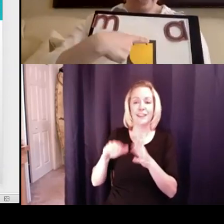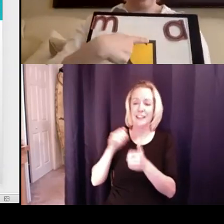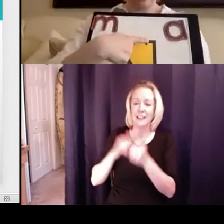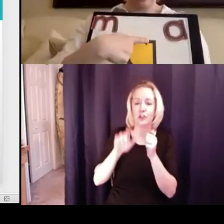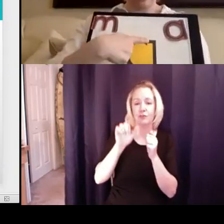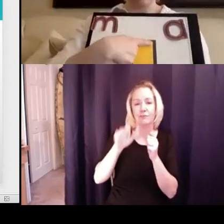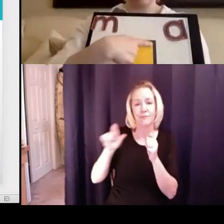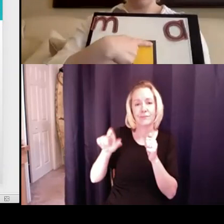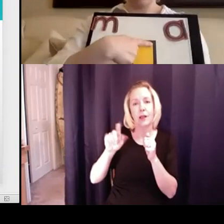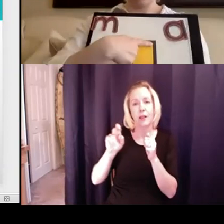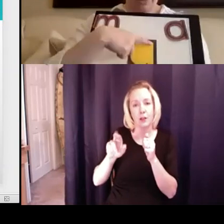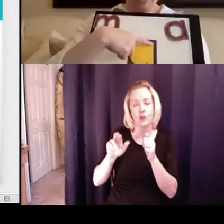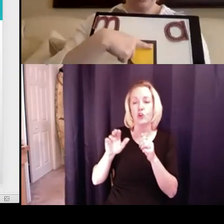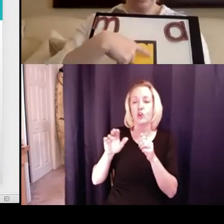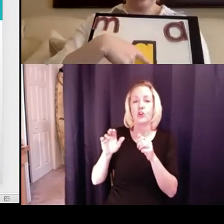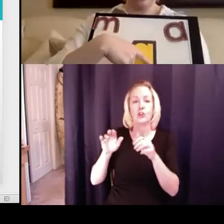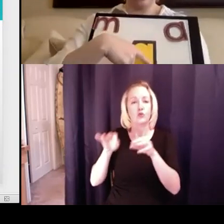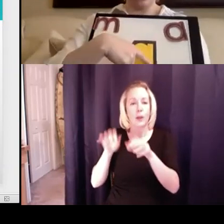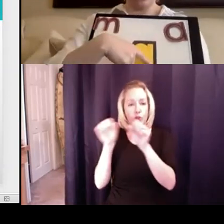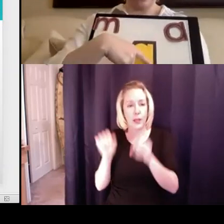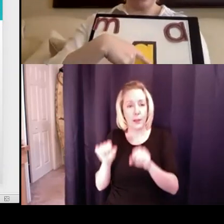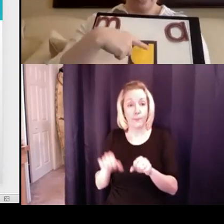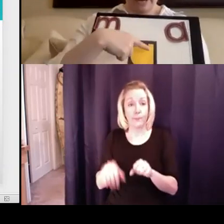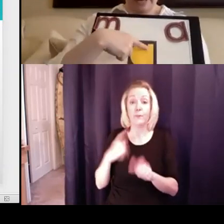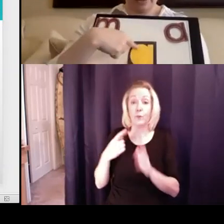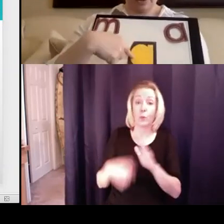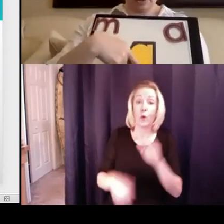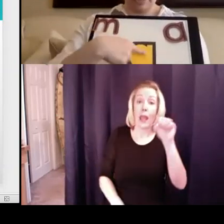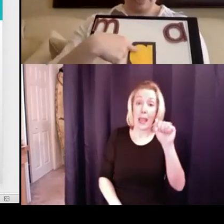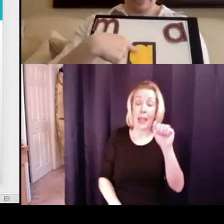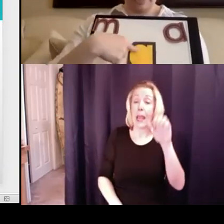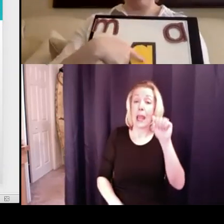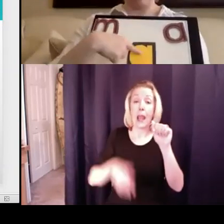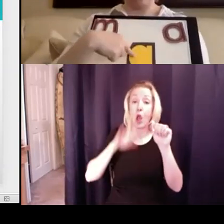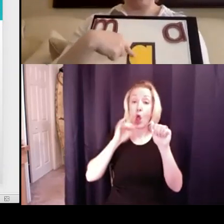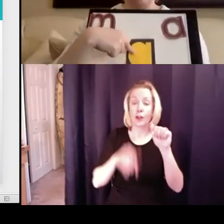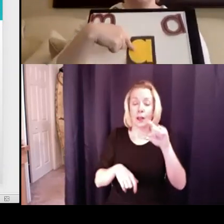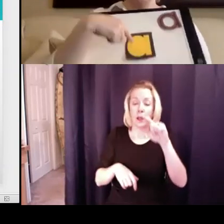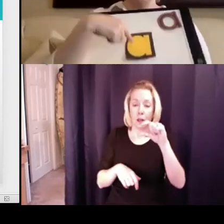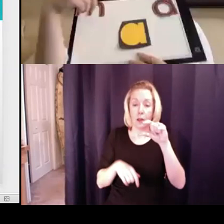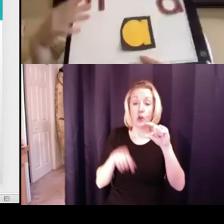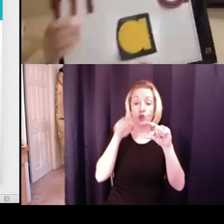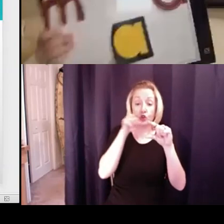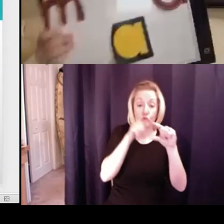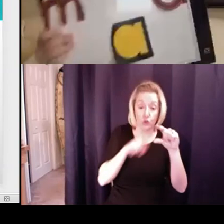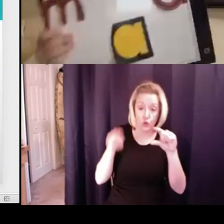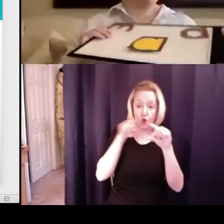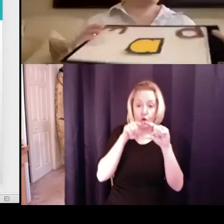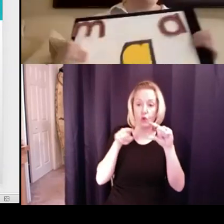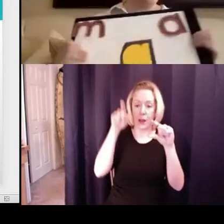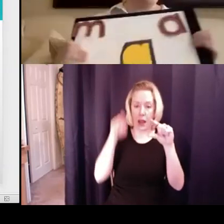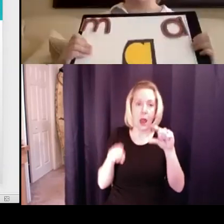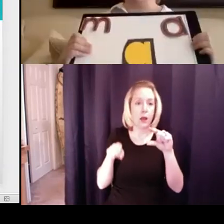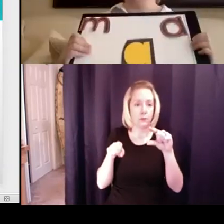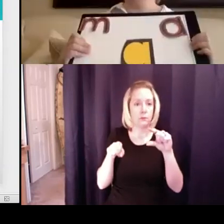letter A. A is a short letter with a line that goes straight down and a circle at the bottom front. So, oh, I didn't